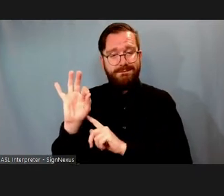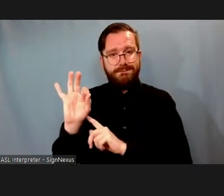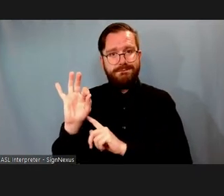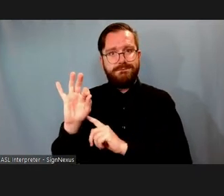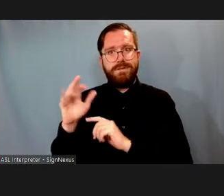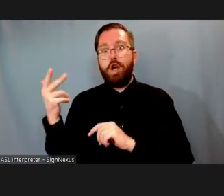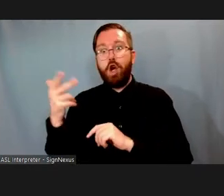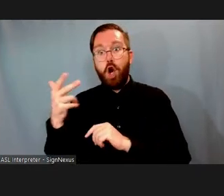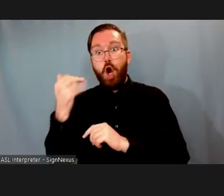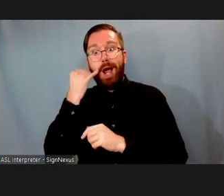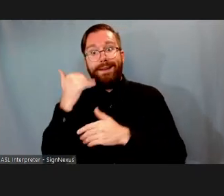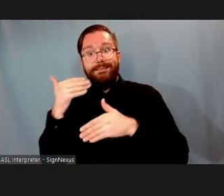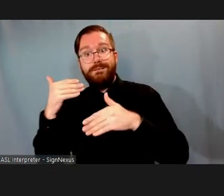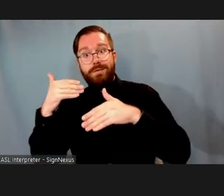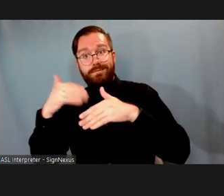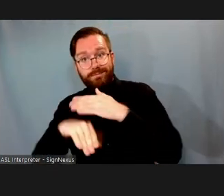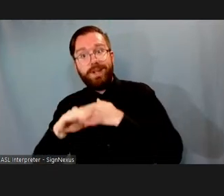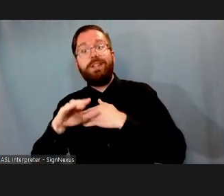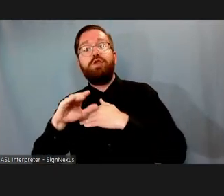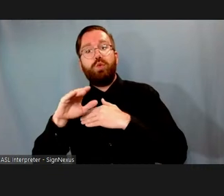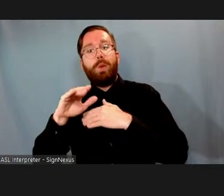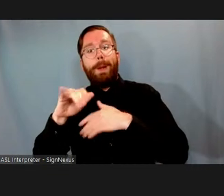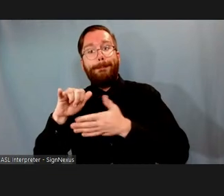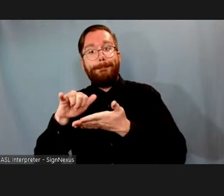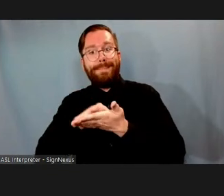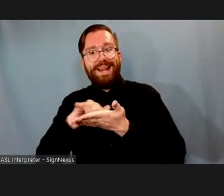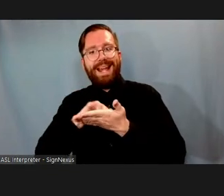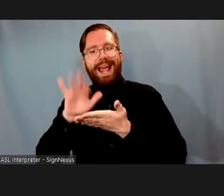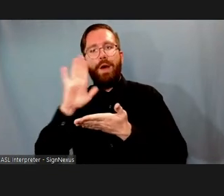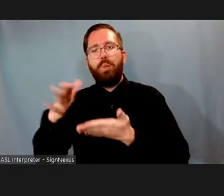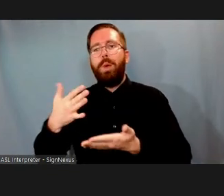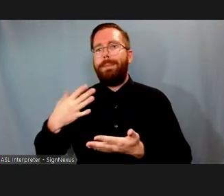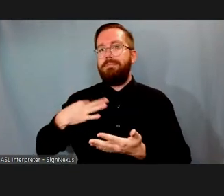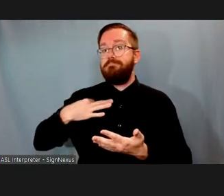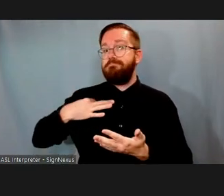enter manhattan would be eligible for crossing credits